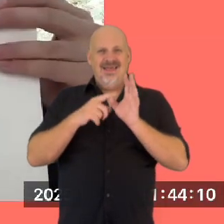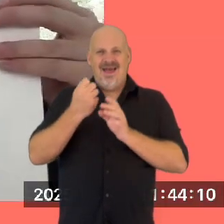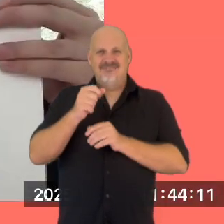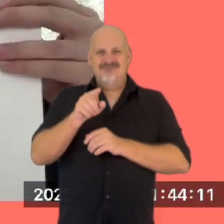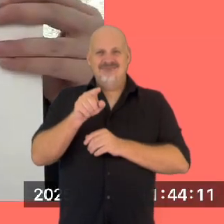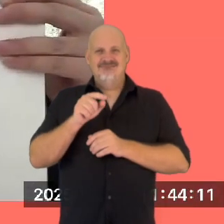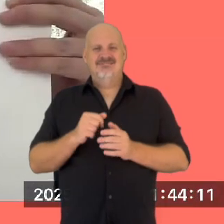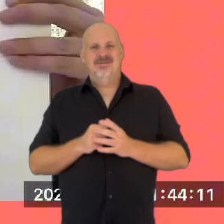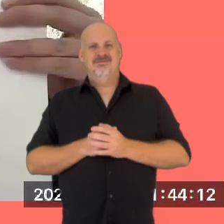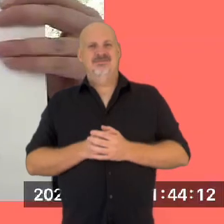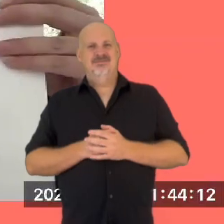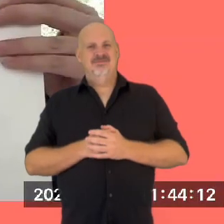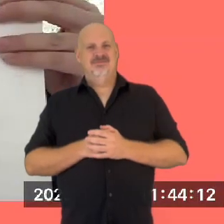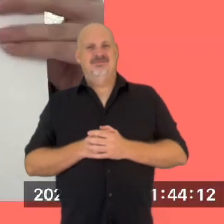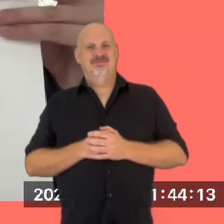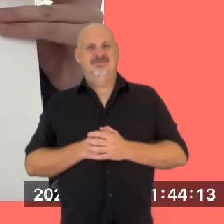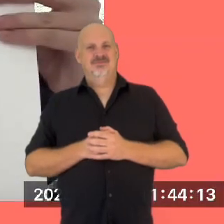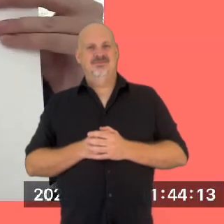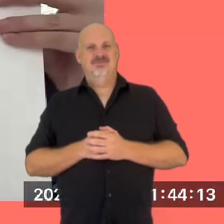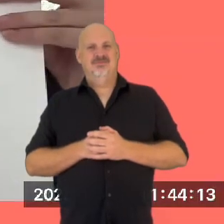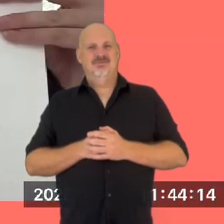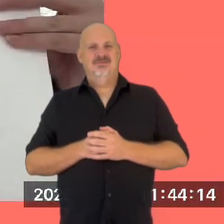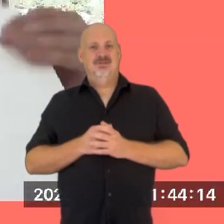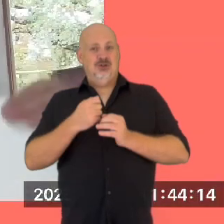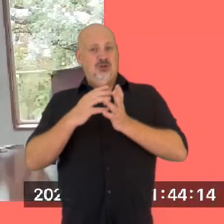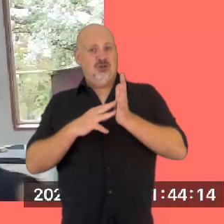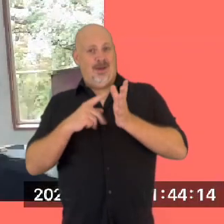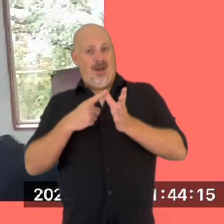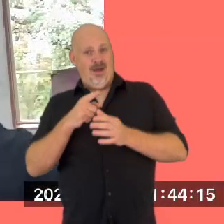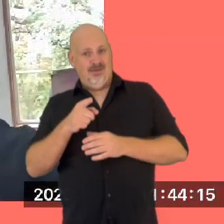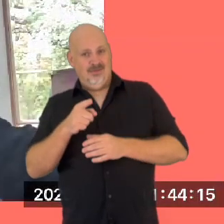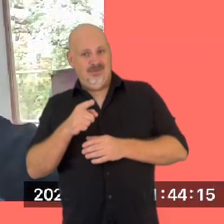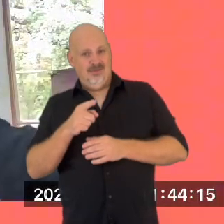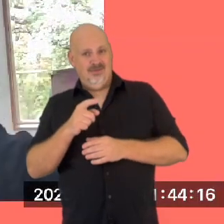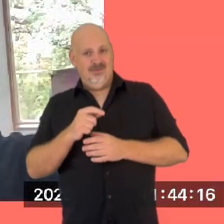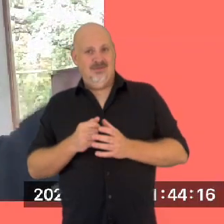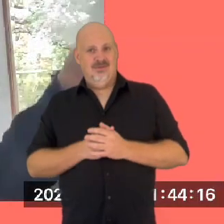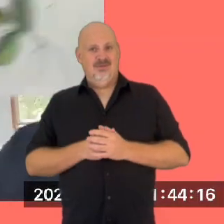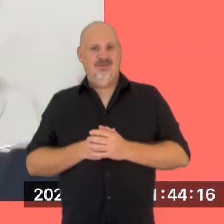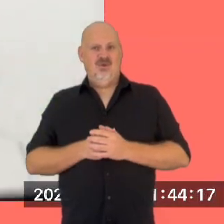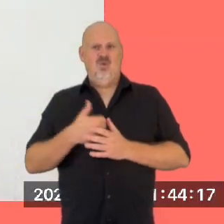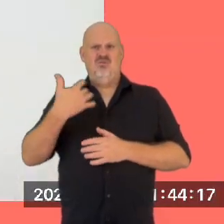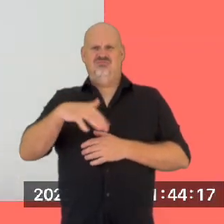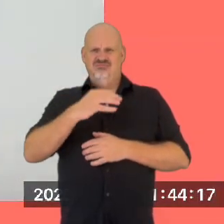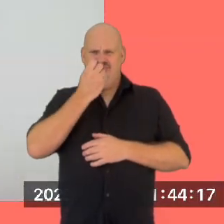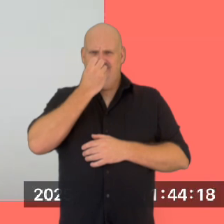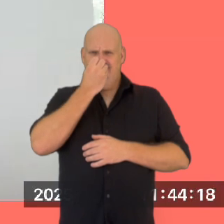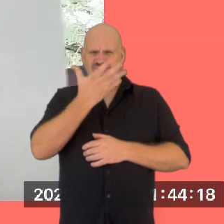think has a bit of the paisley in it as well. Isn't it? Yeah. And then this one by